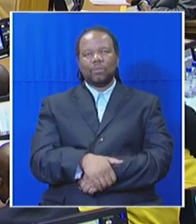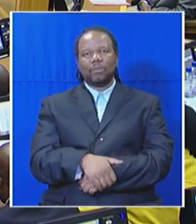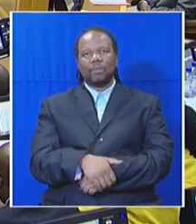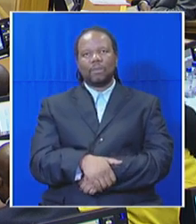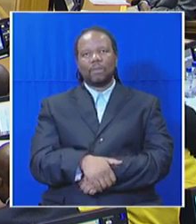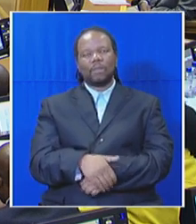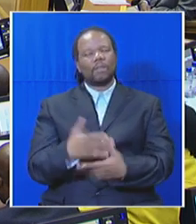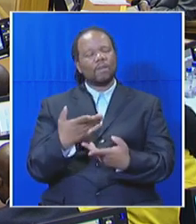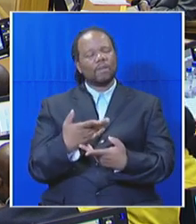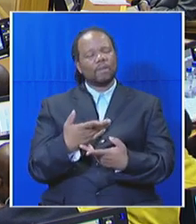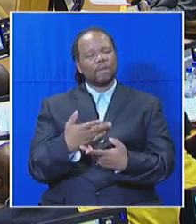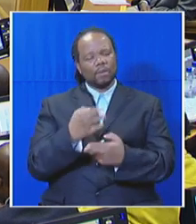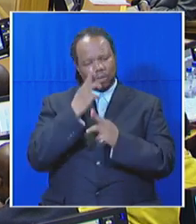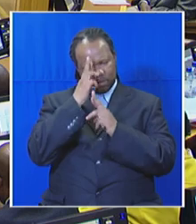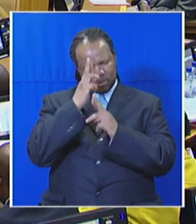Honorable Speaker,